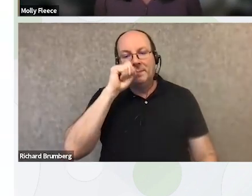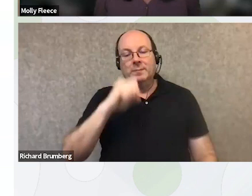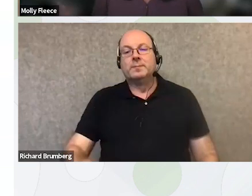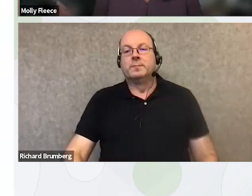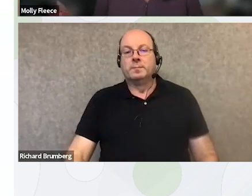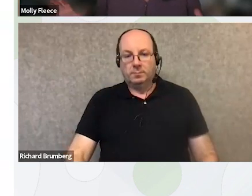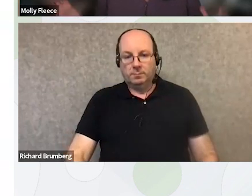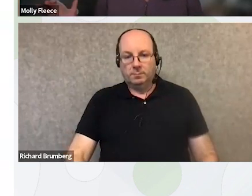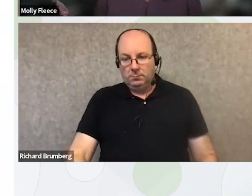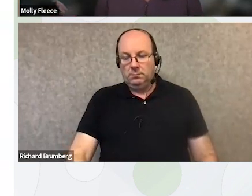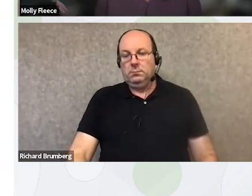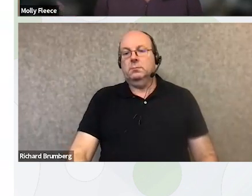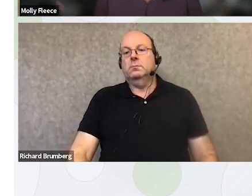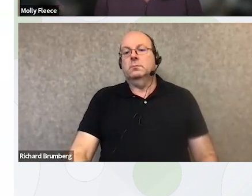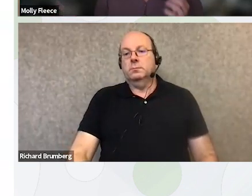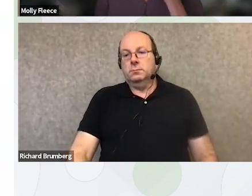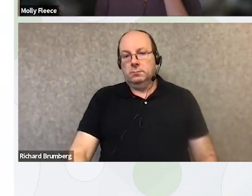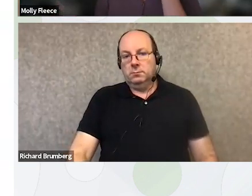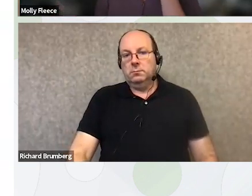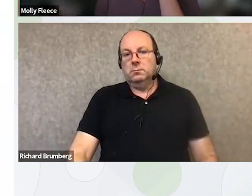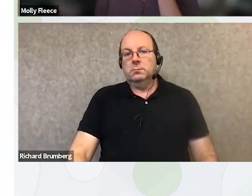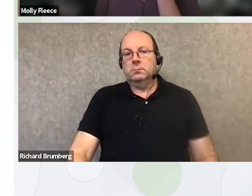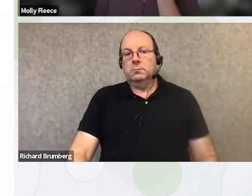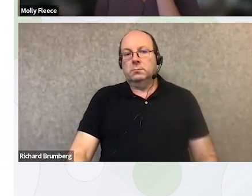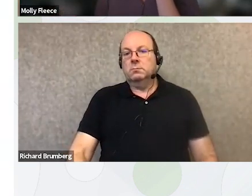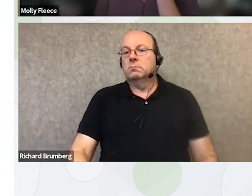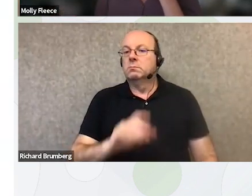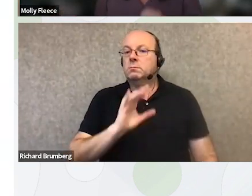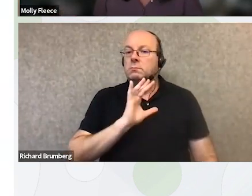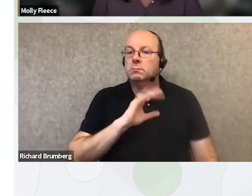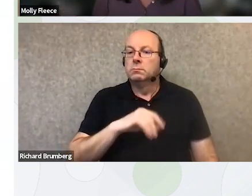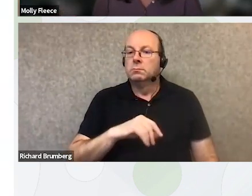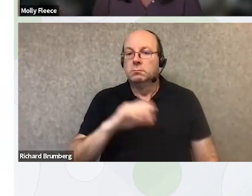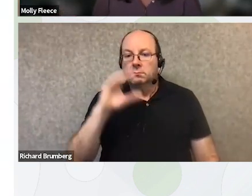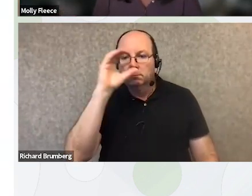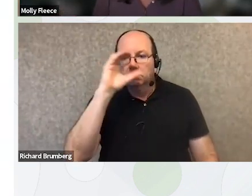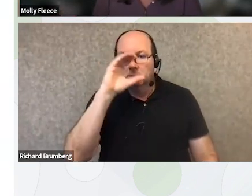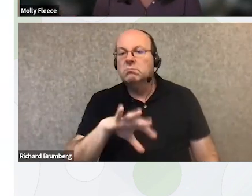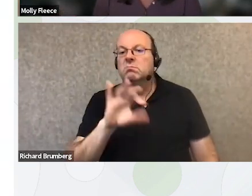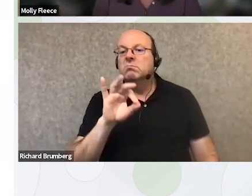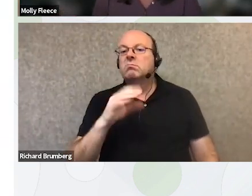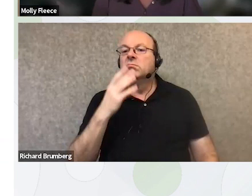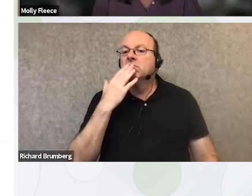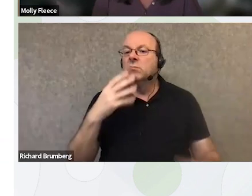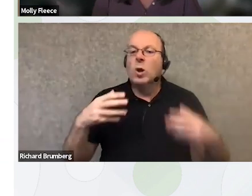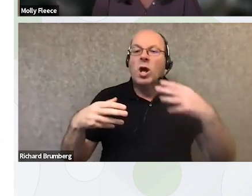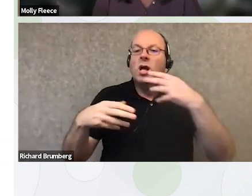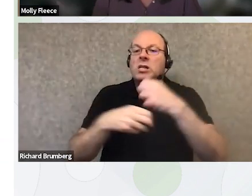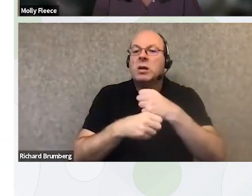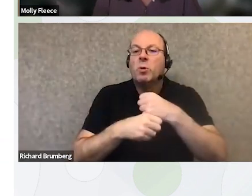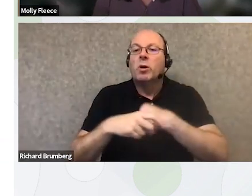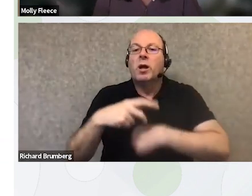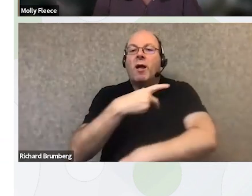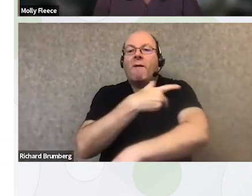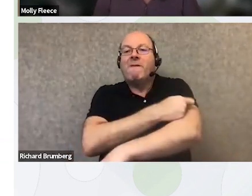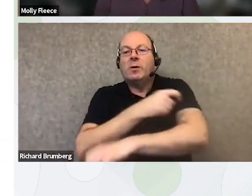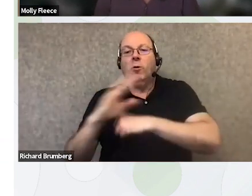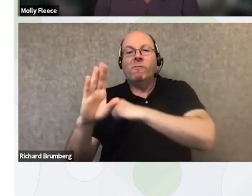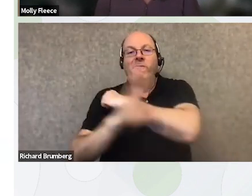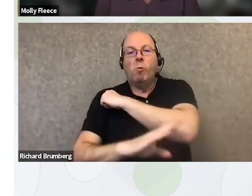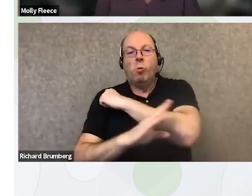And so here is a nice summary that I found looking at vaccines this fall